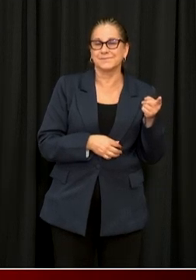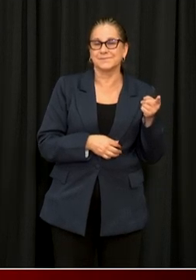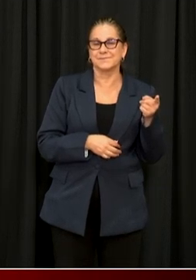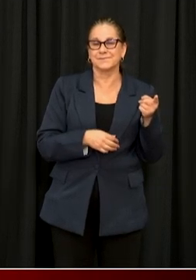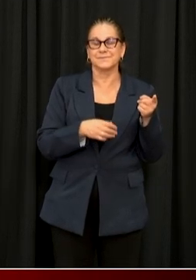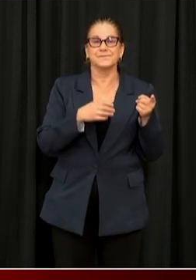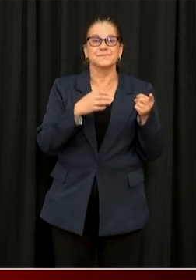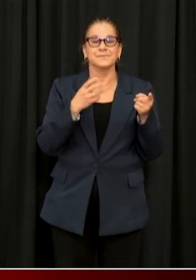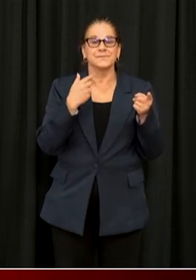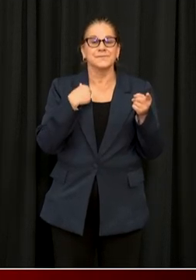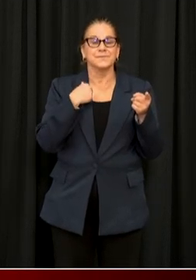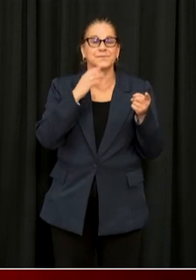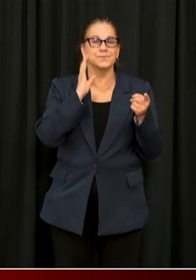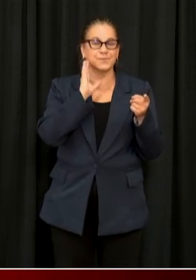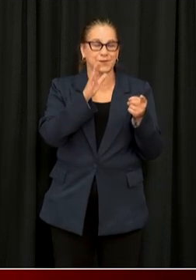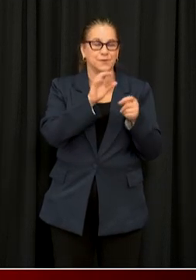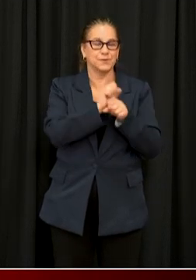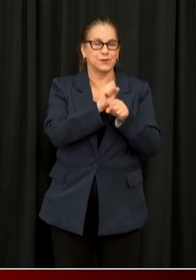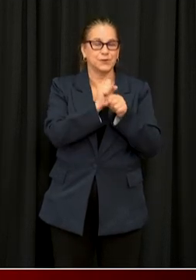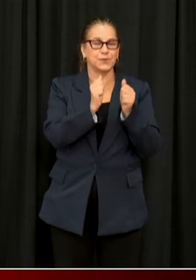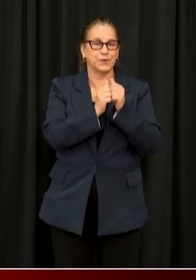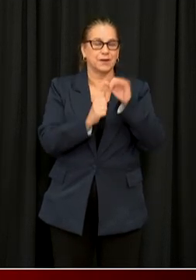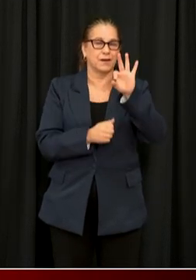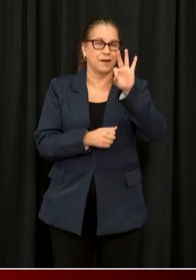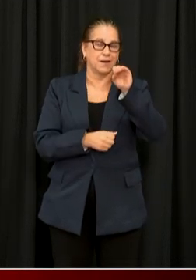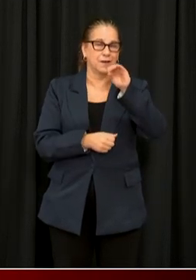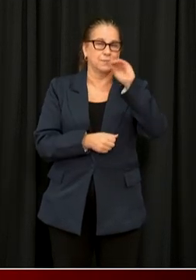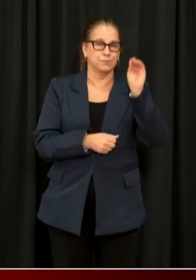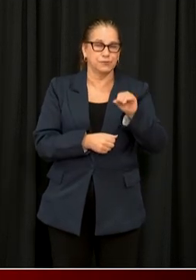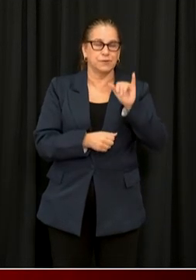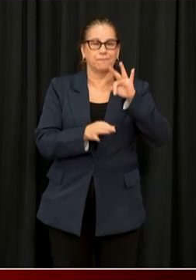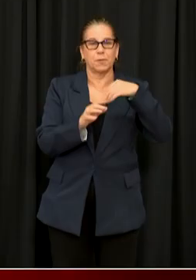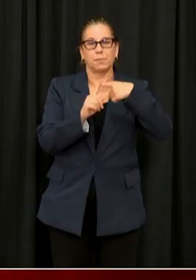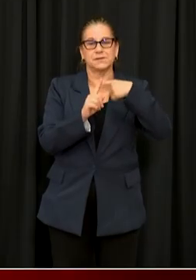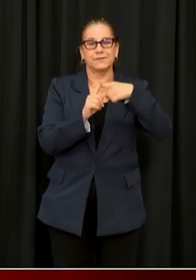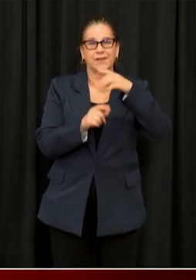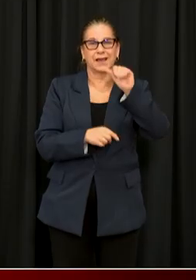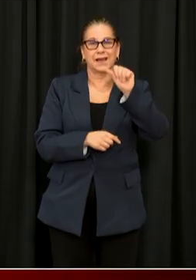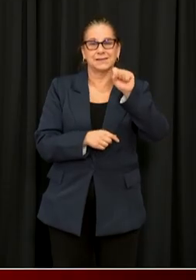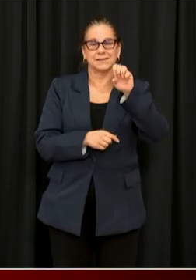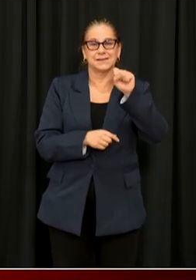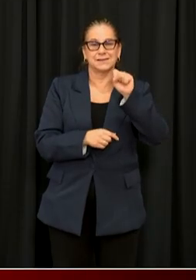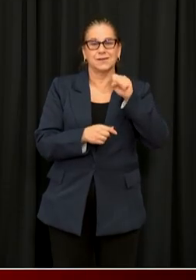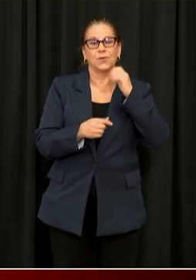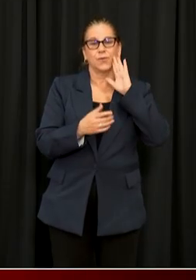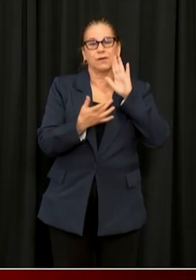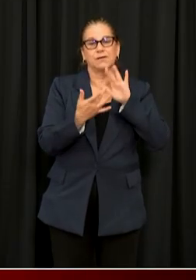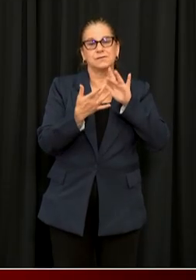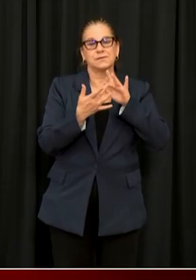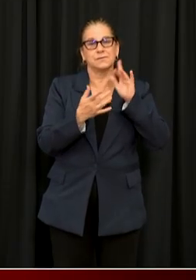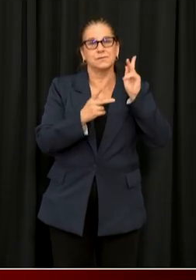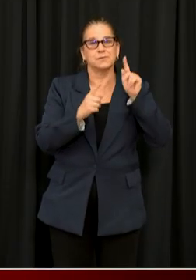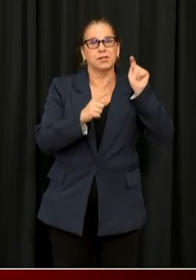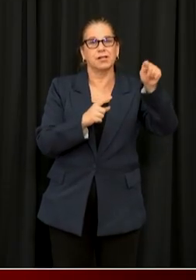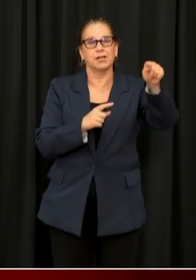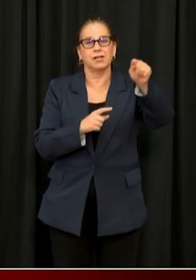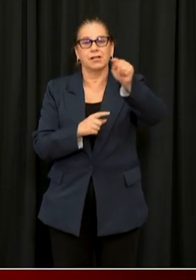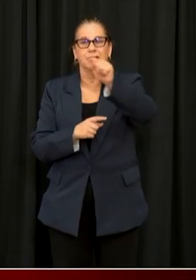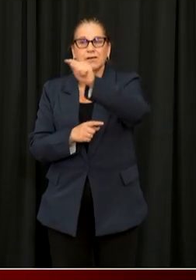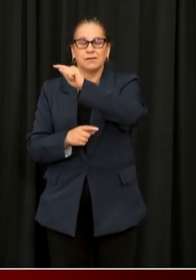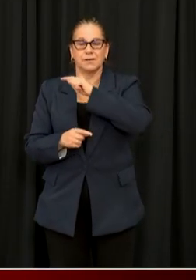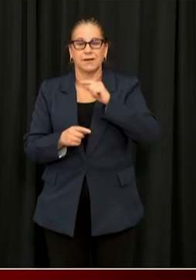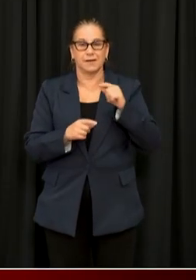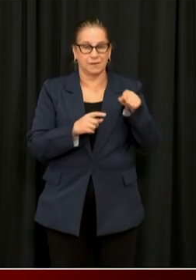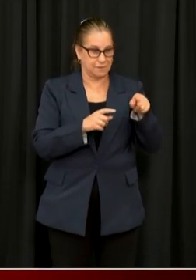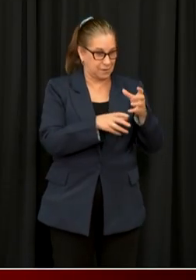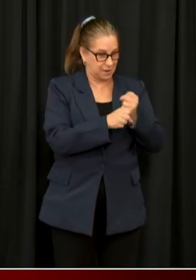and that we are able to make make contact within 2 days of that positive case giving us the list of those close